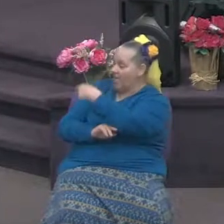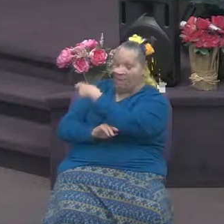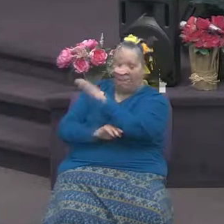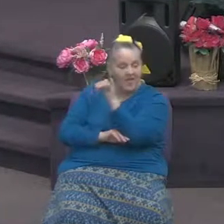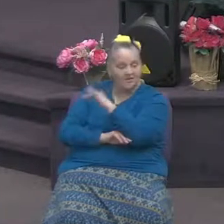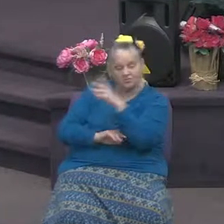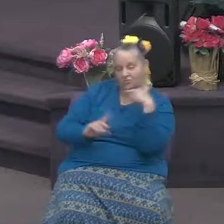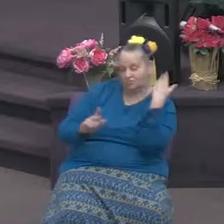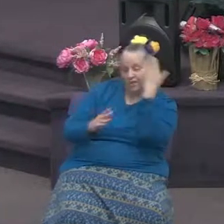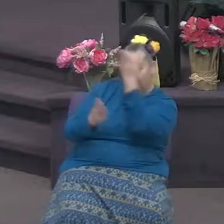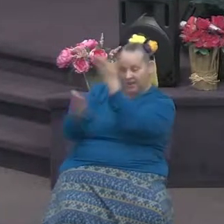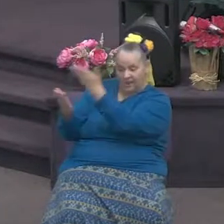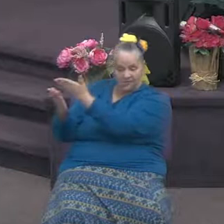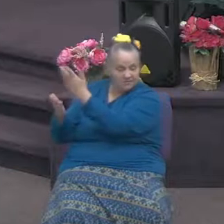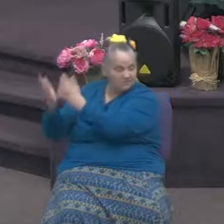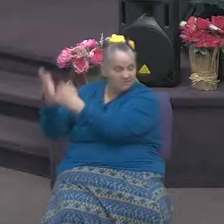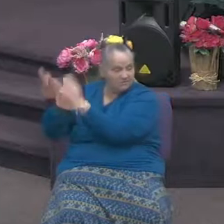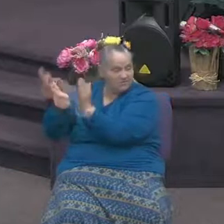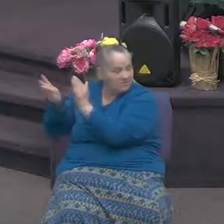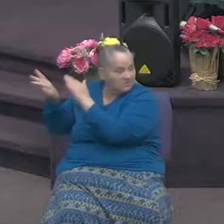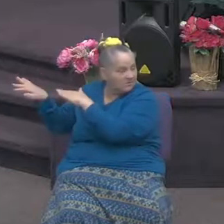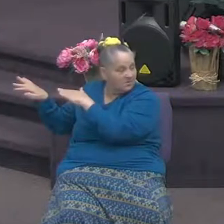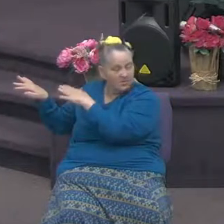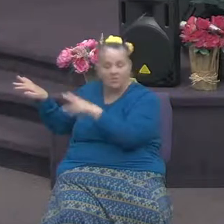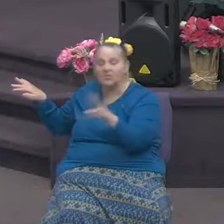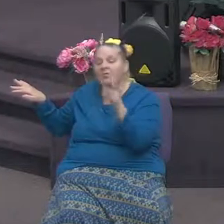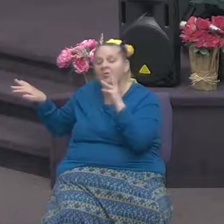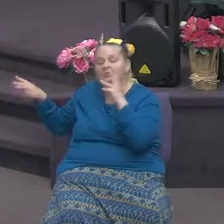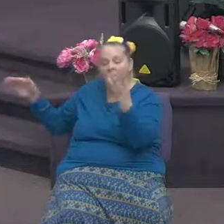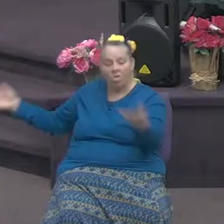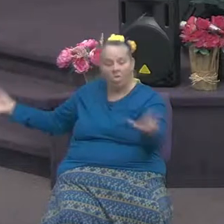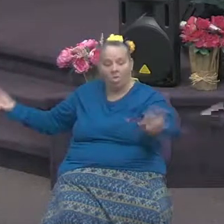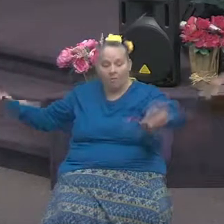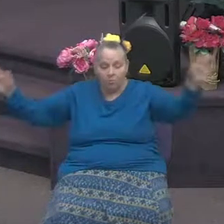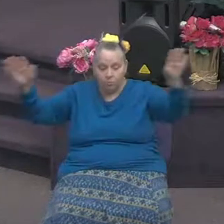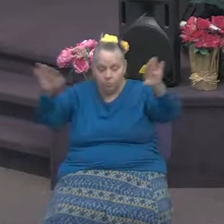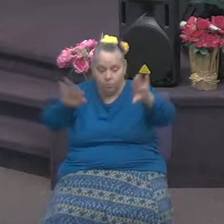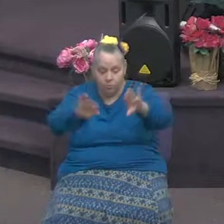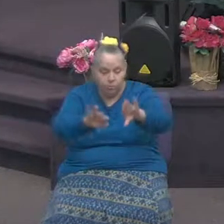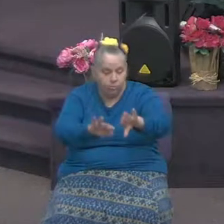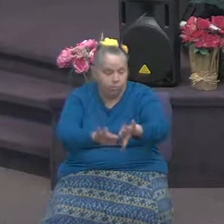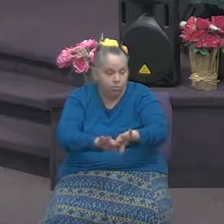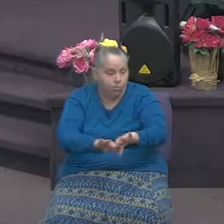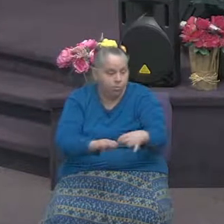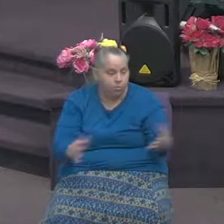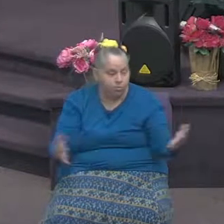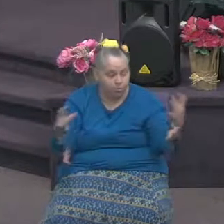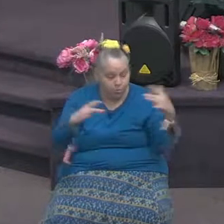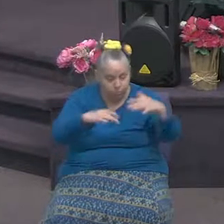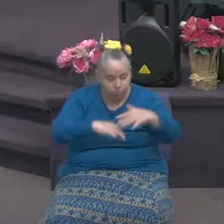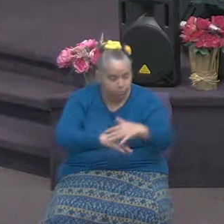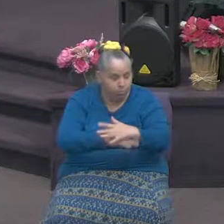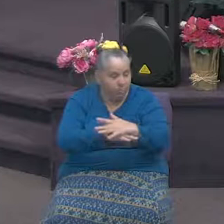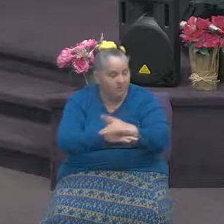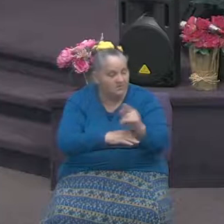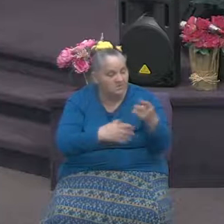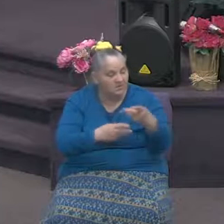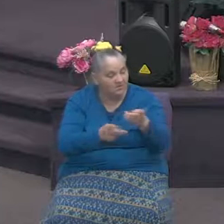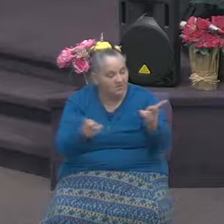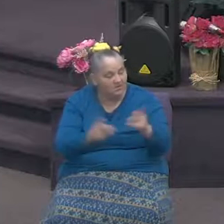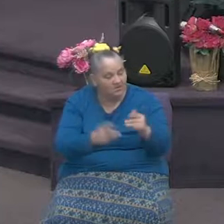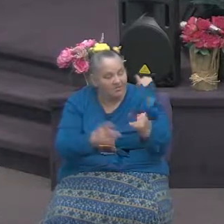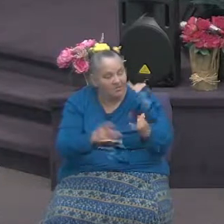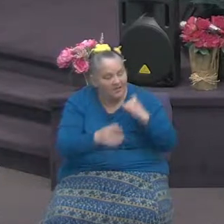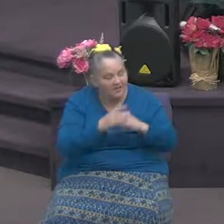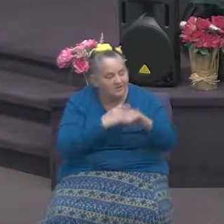as he stretched forth his hand, the waters came down. And this is the place where